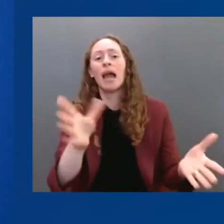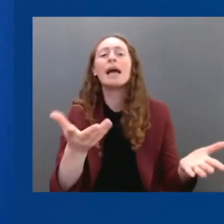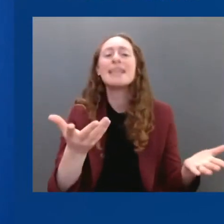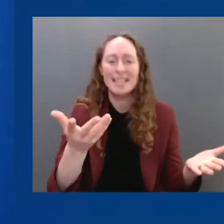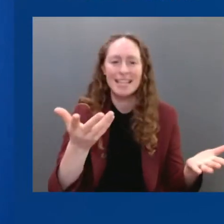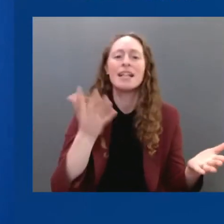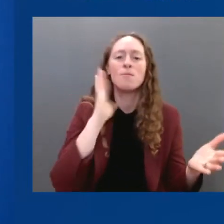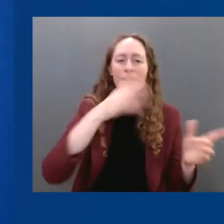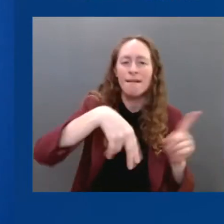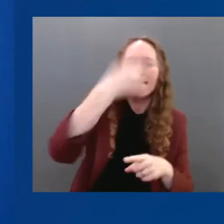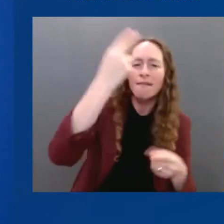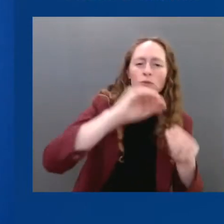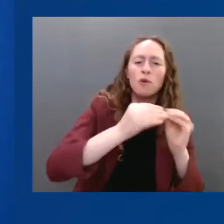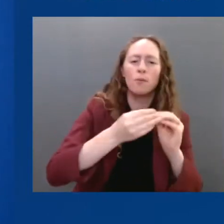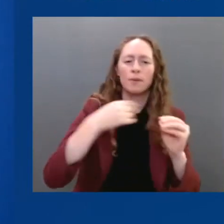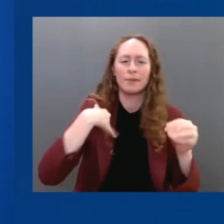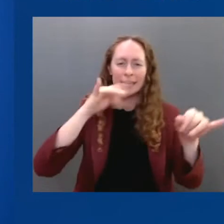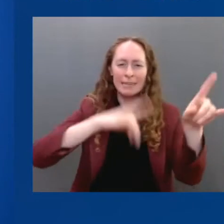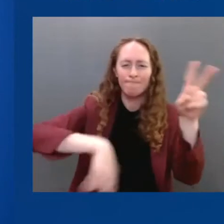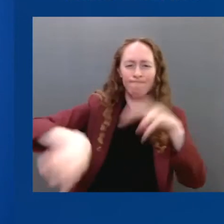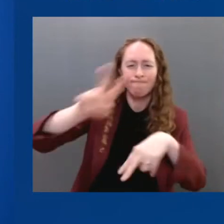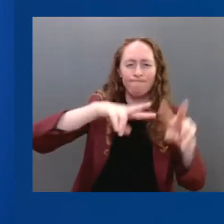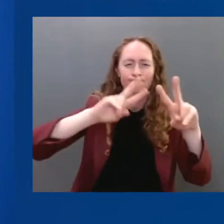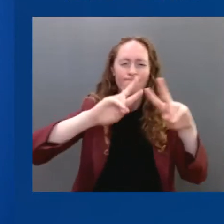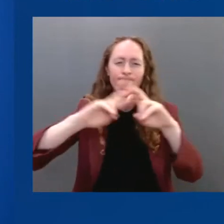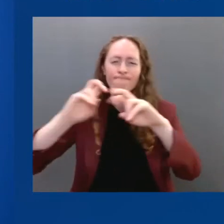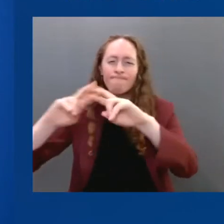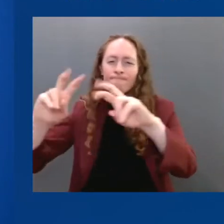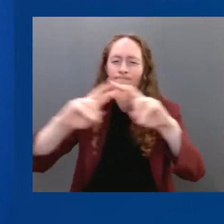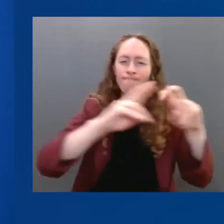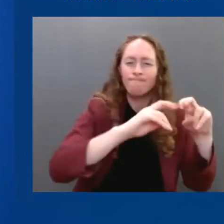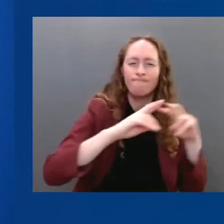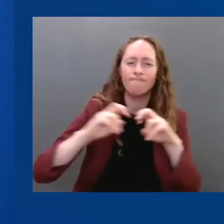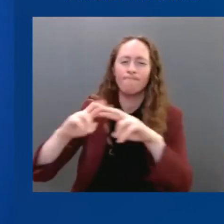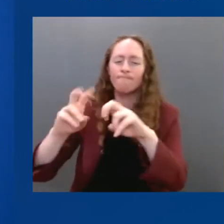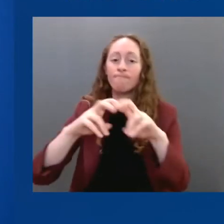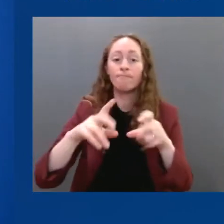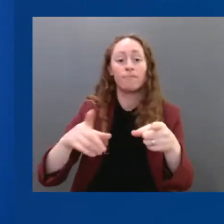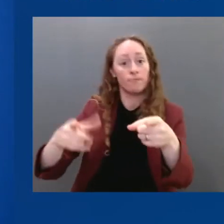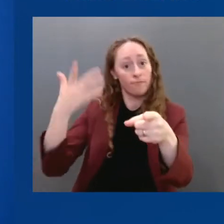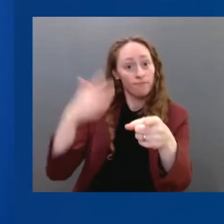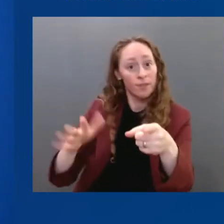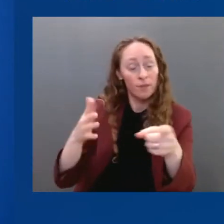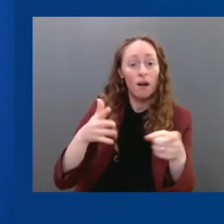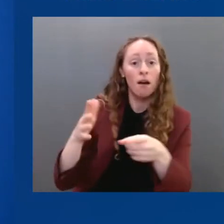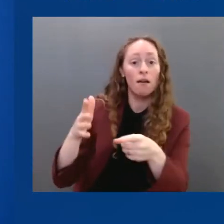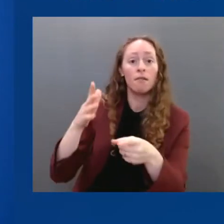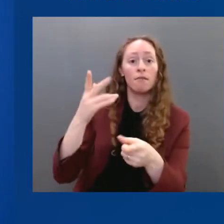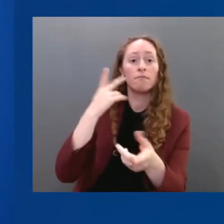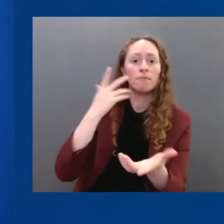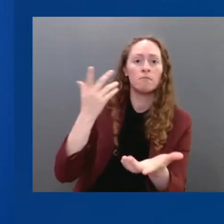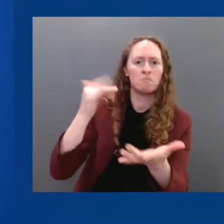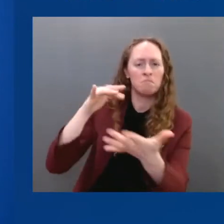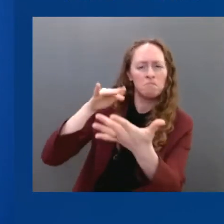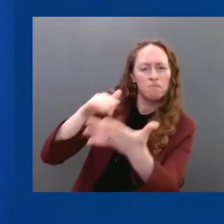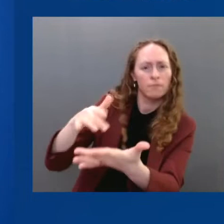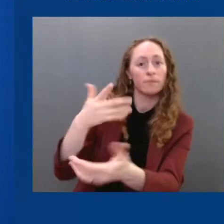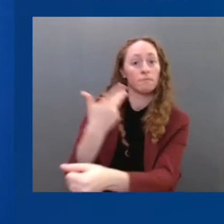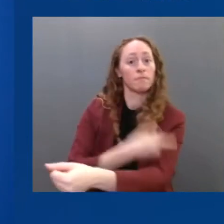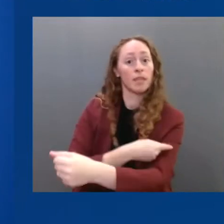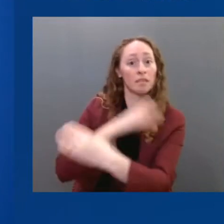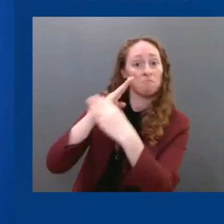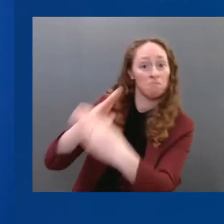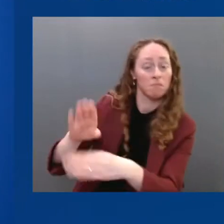and BA5, we know that vaccine effectiveness against severe disease and death remains high